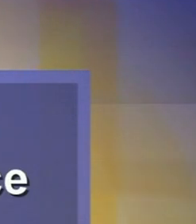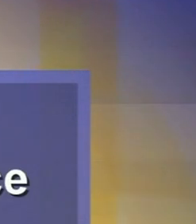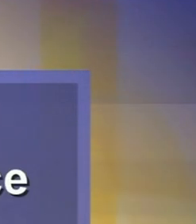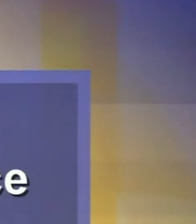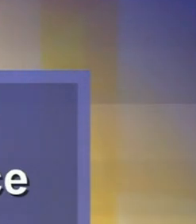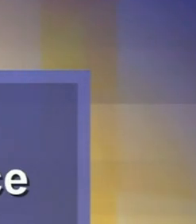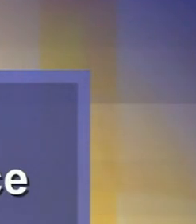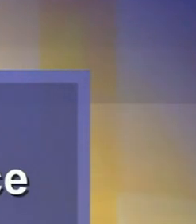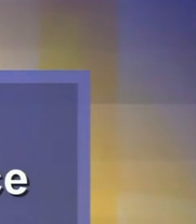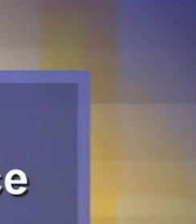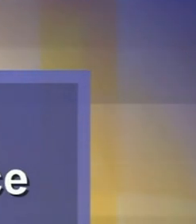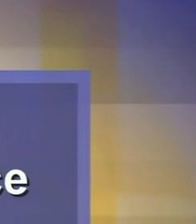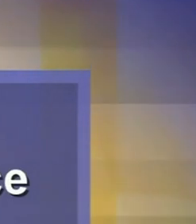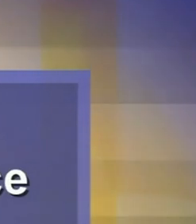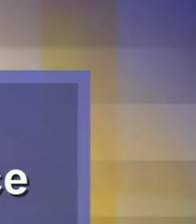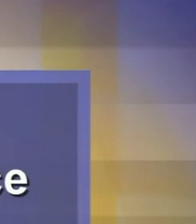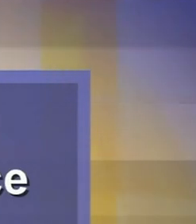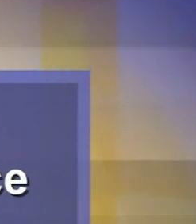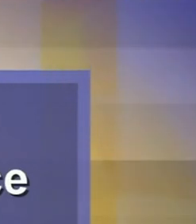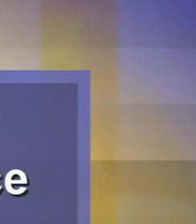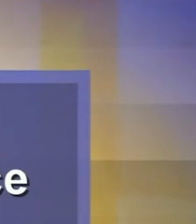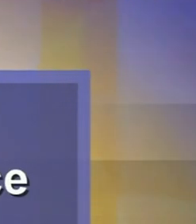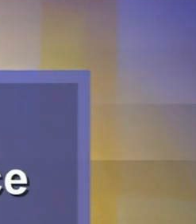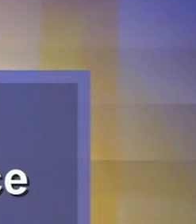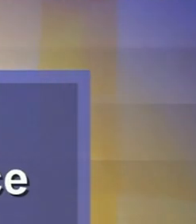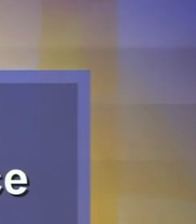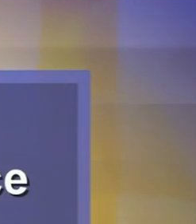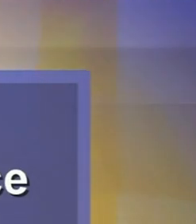not make it. We've had